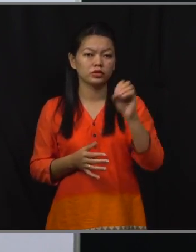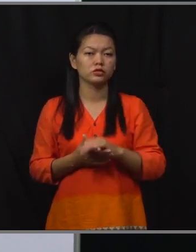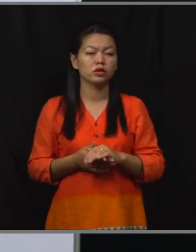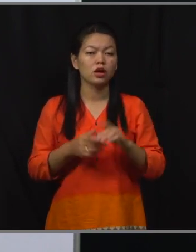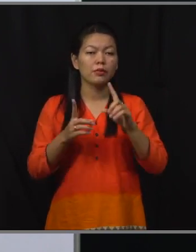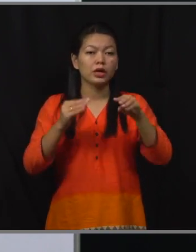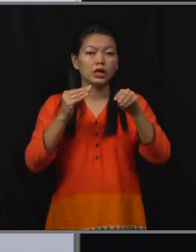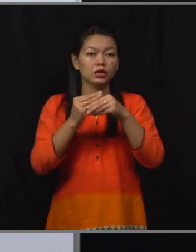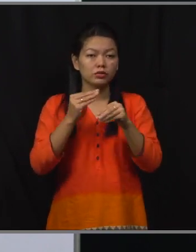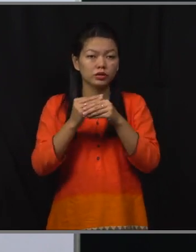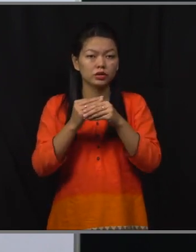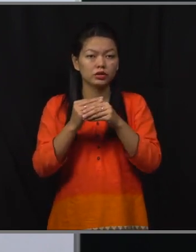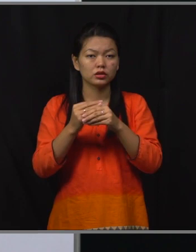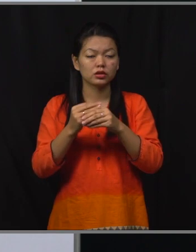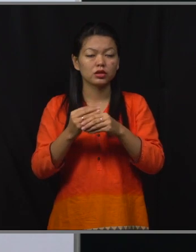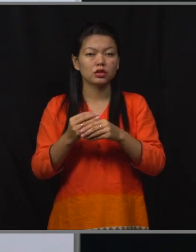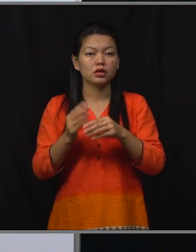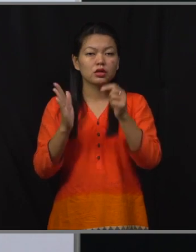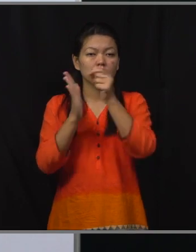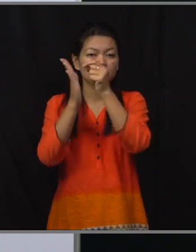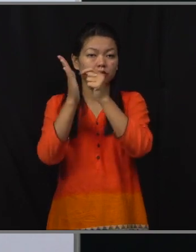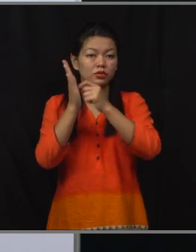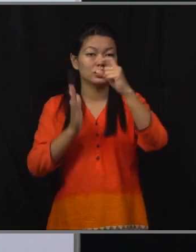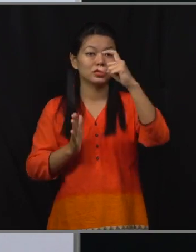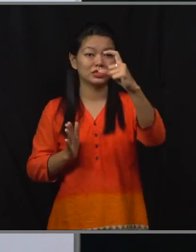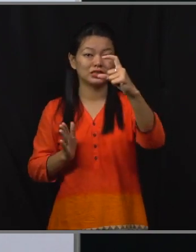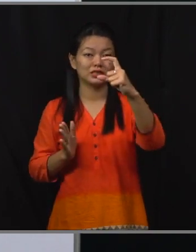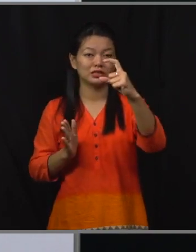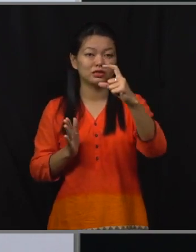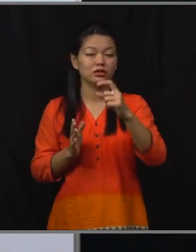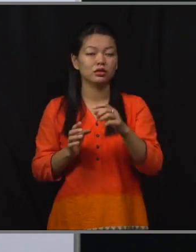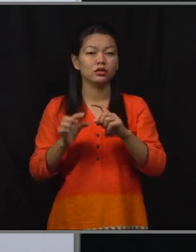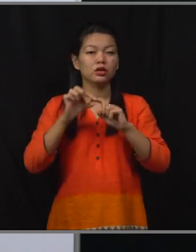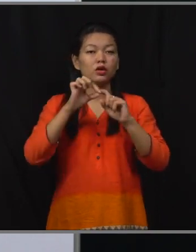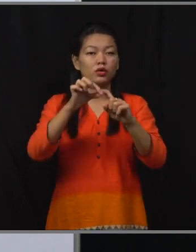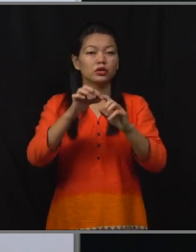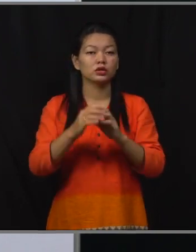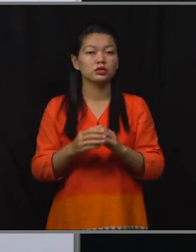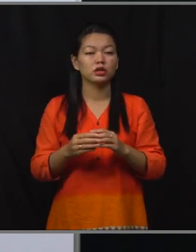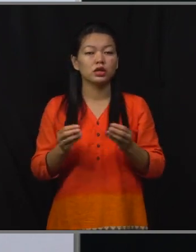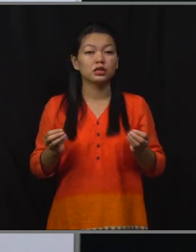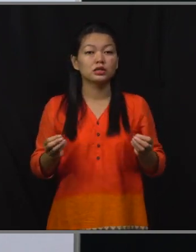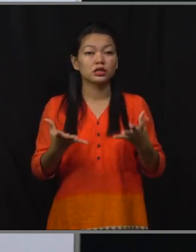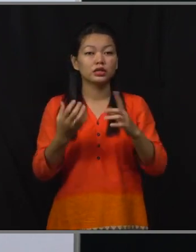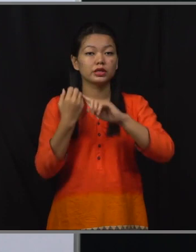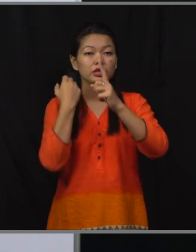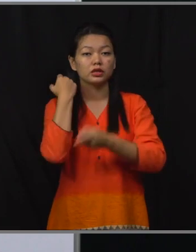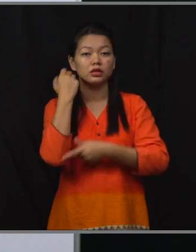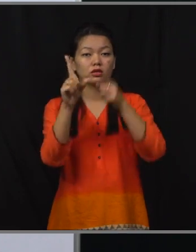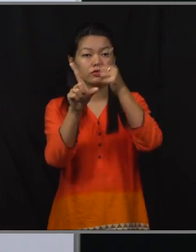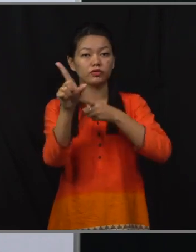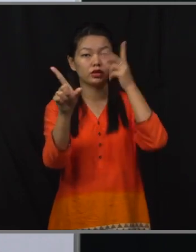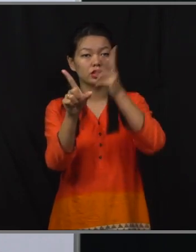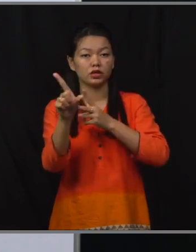additional information number C, you can see that stock of stationeries at the beginning and at the end of the year was 6,000